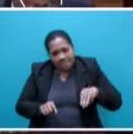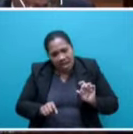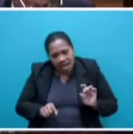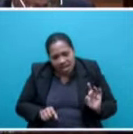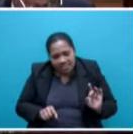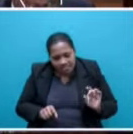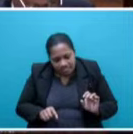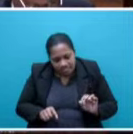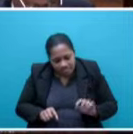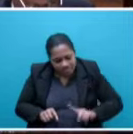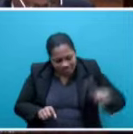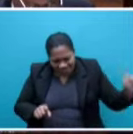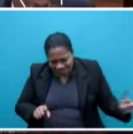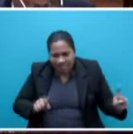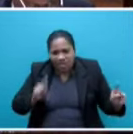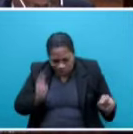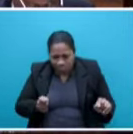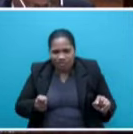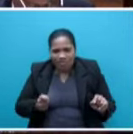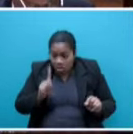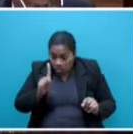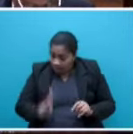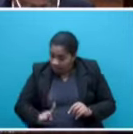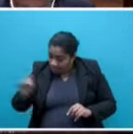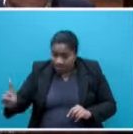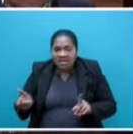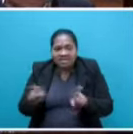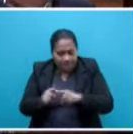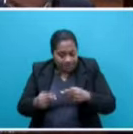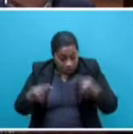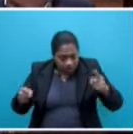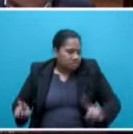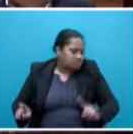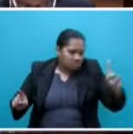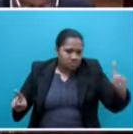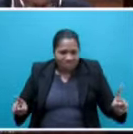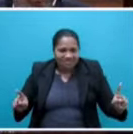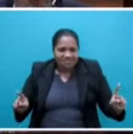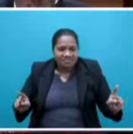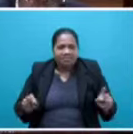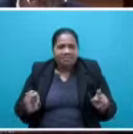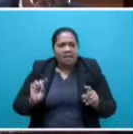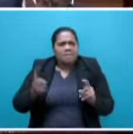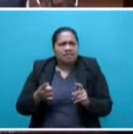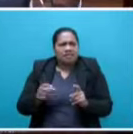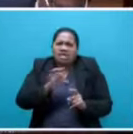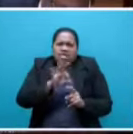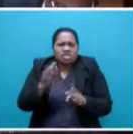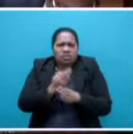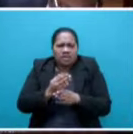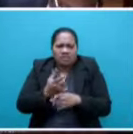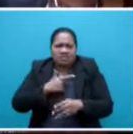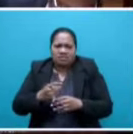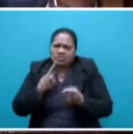replicate the absence of one from the other side, because that's how they have the parliamentary working in a very cohesive manner. Obviously, that's not working because you get comments like that,